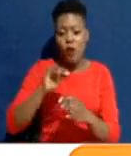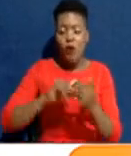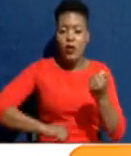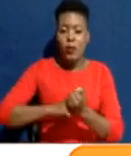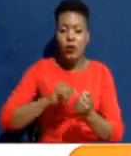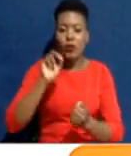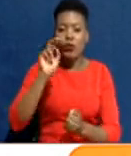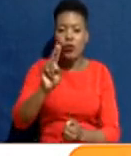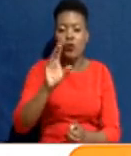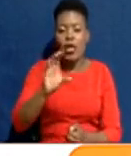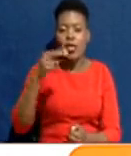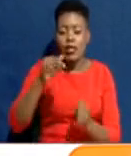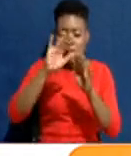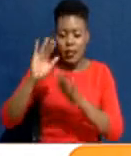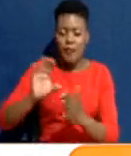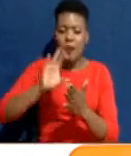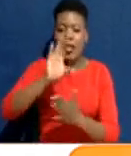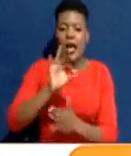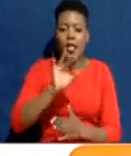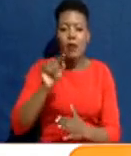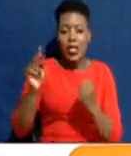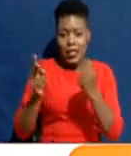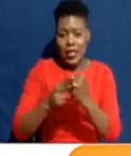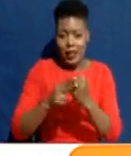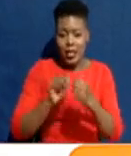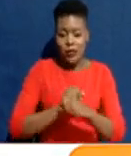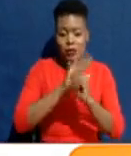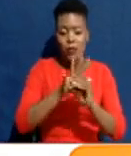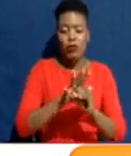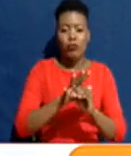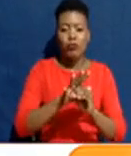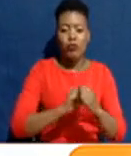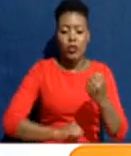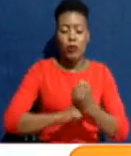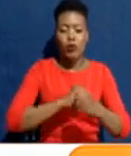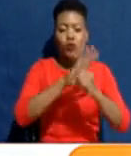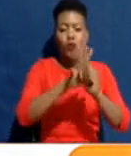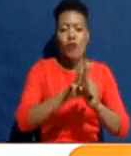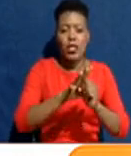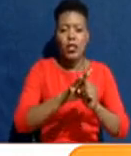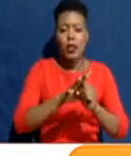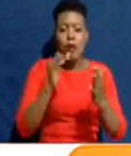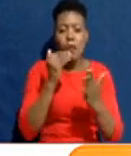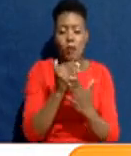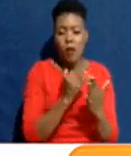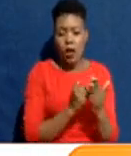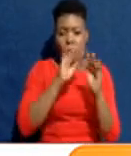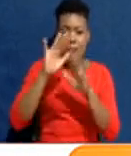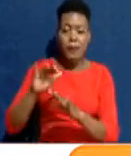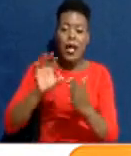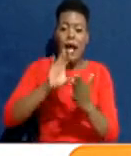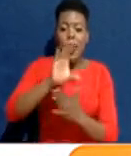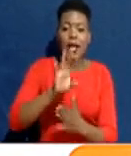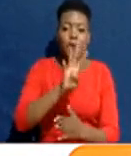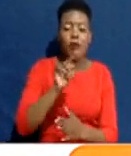coverage, Kenya shillings 3.7 billion for the Kenya COVID-19 emergency response project, Kenya shillings